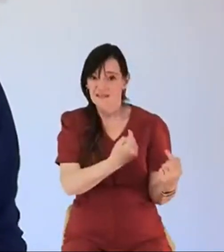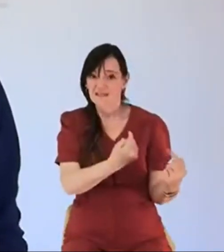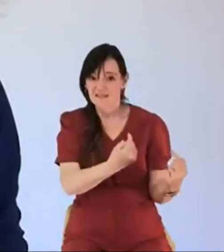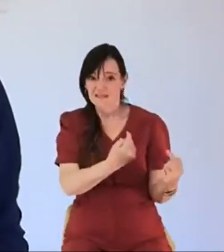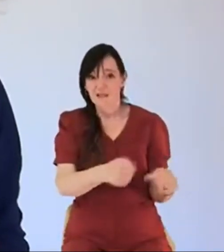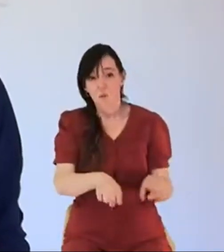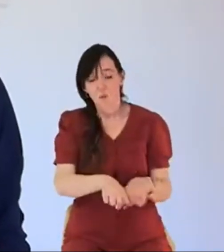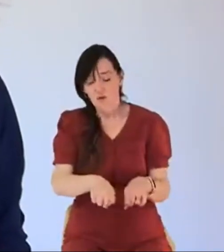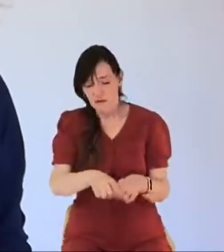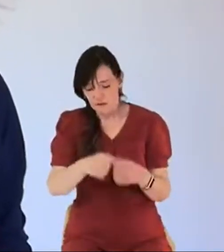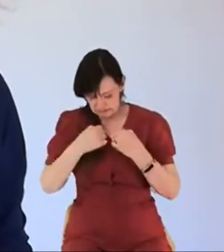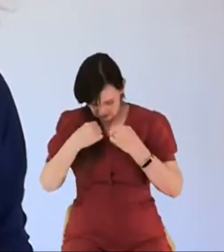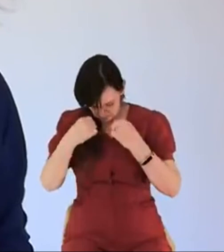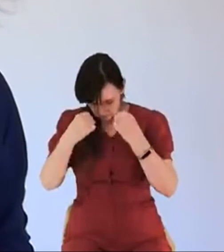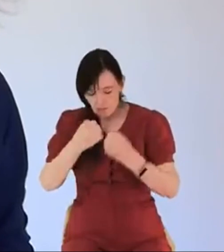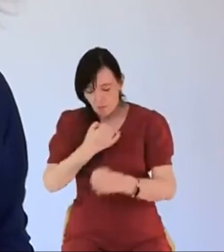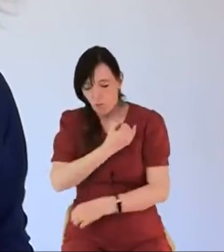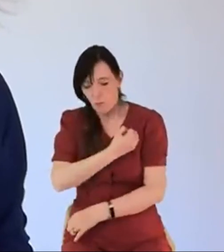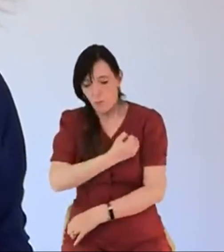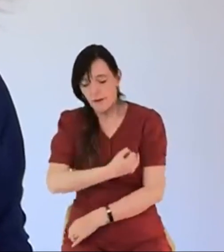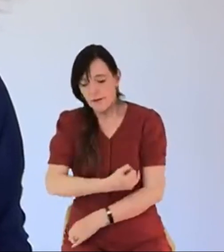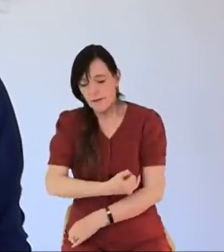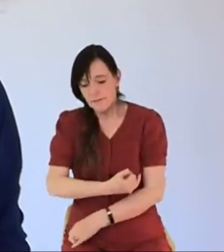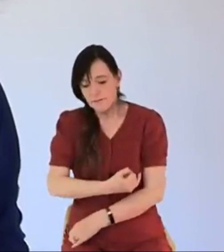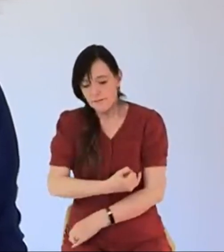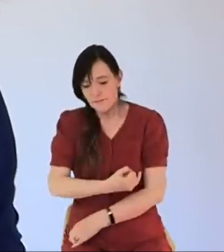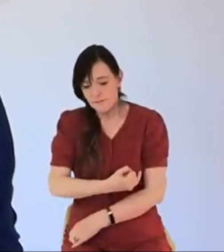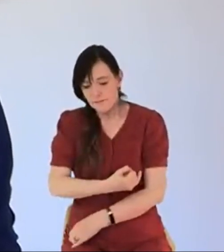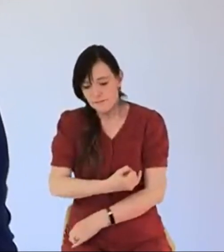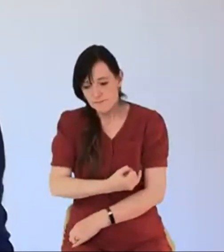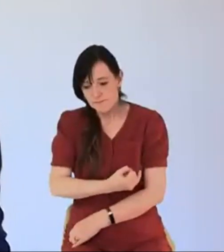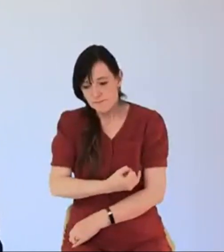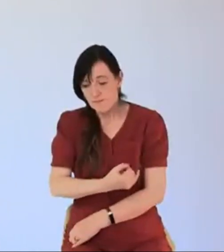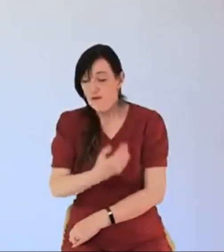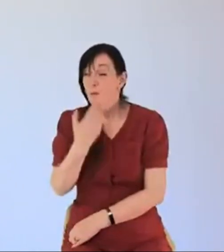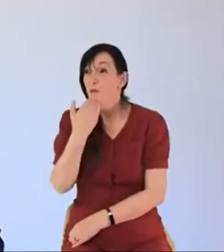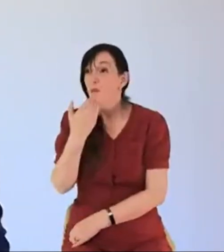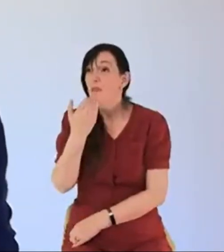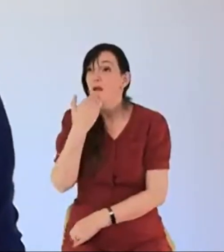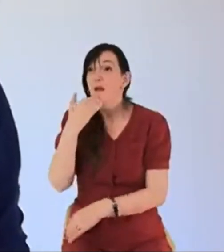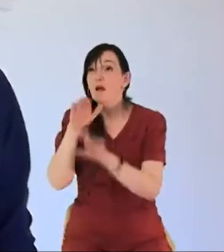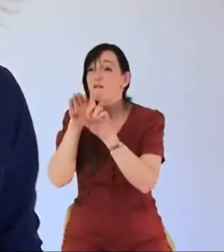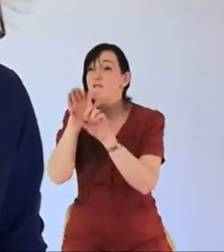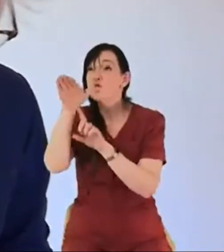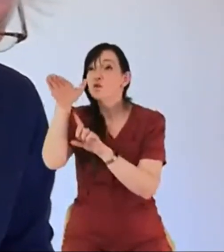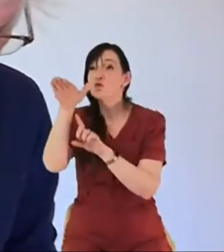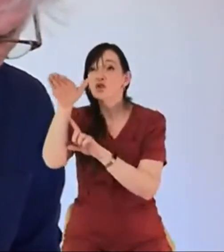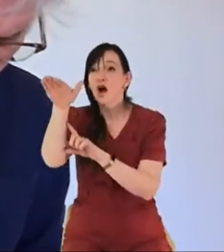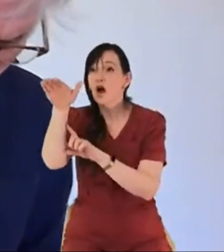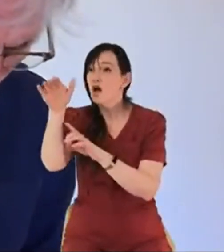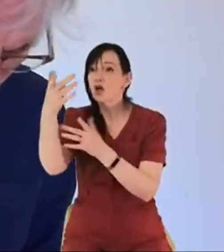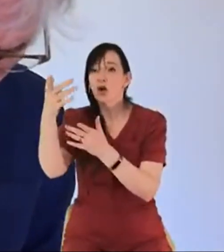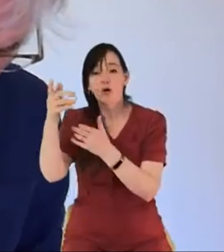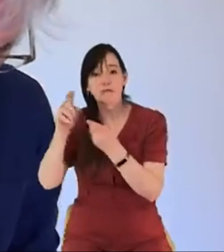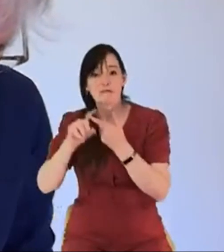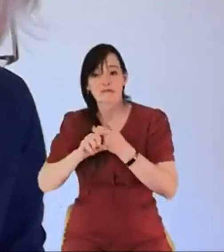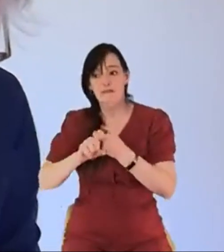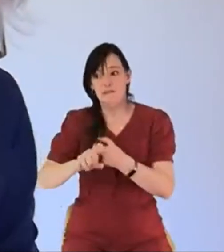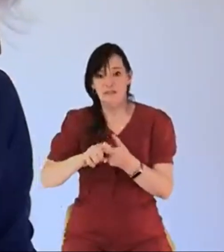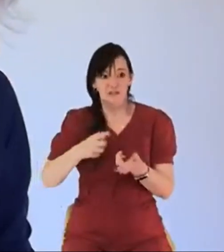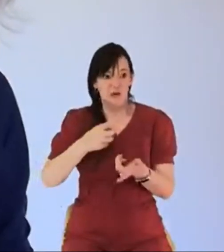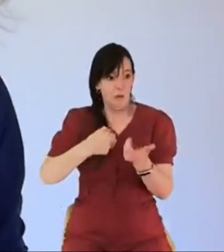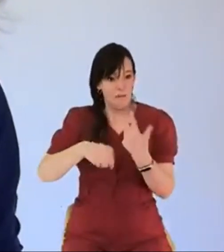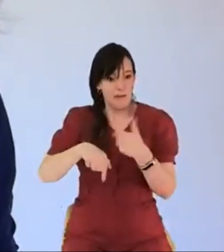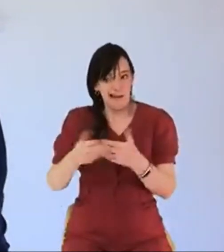and we you that the future the future doesn't depend on our